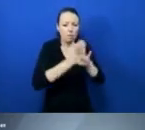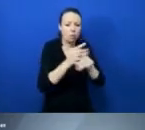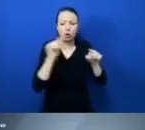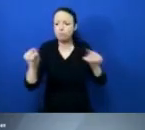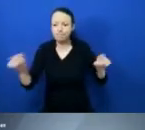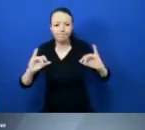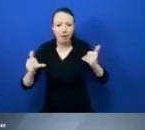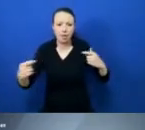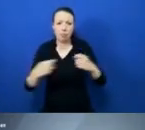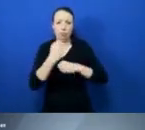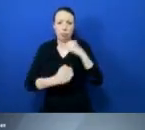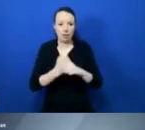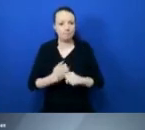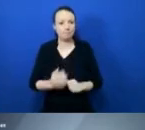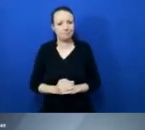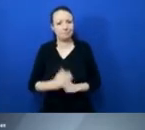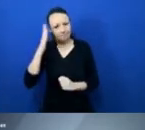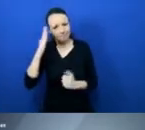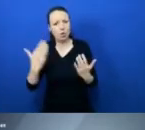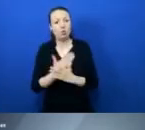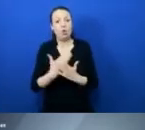led through cooperation and